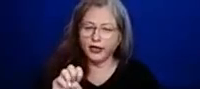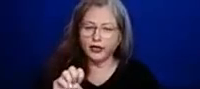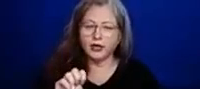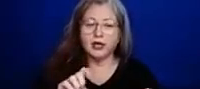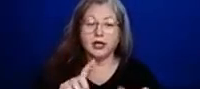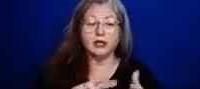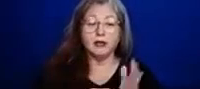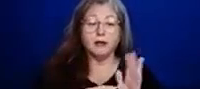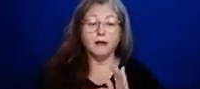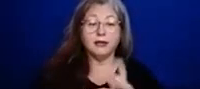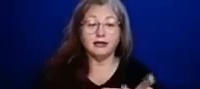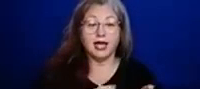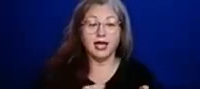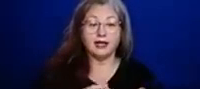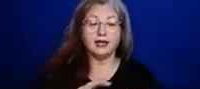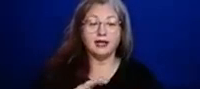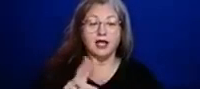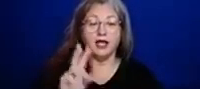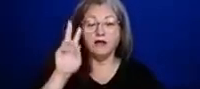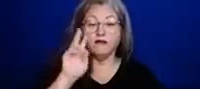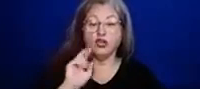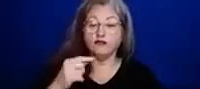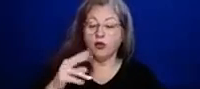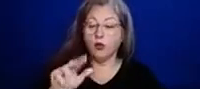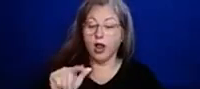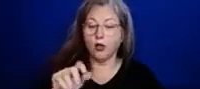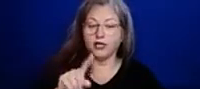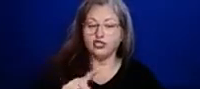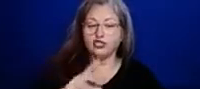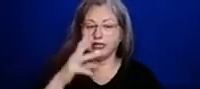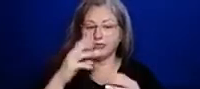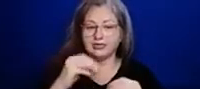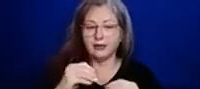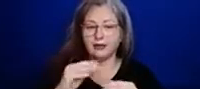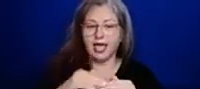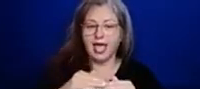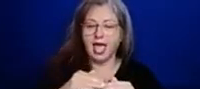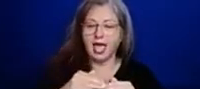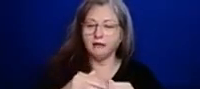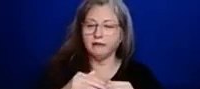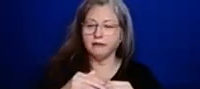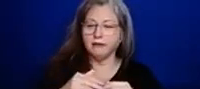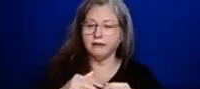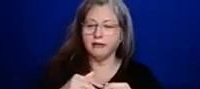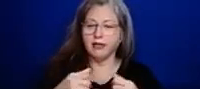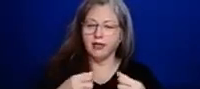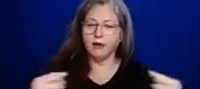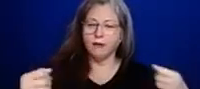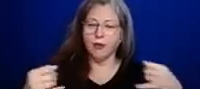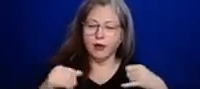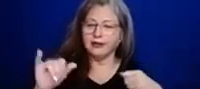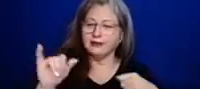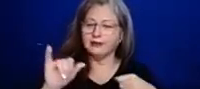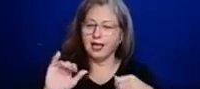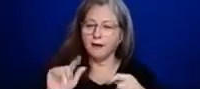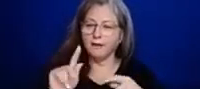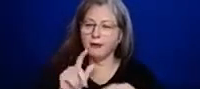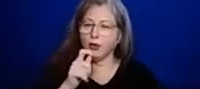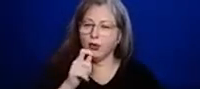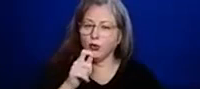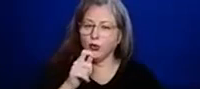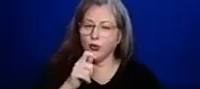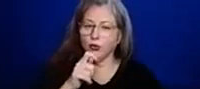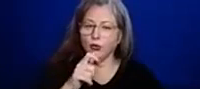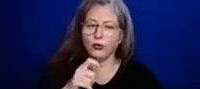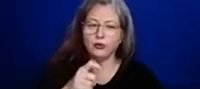that the Virgen de Guadalupe is sleeping at the border as migrants do. Migrants